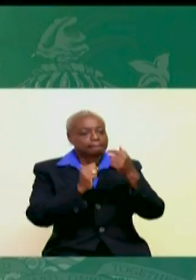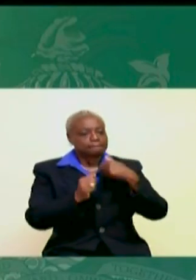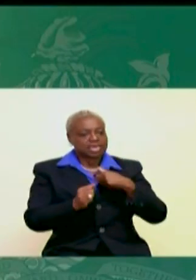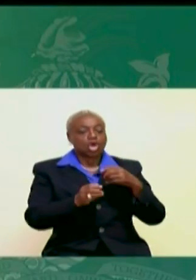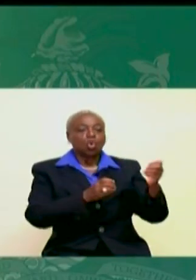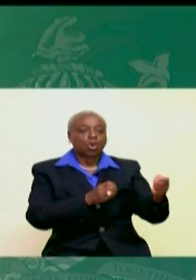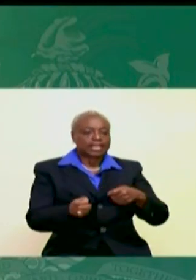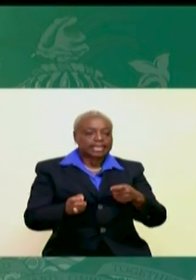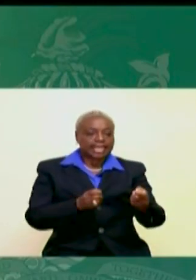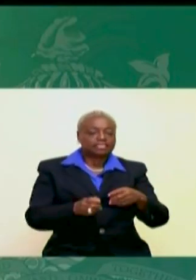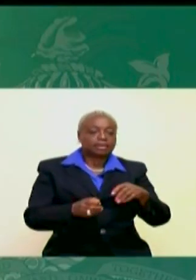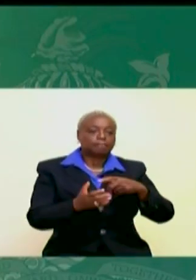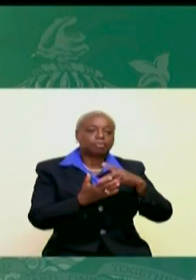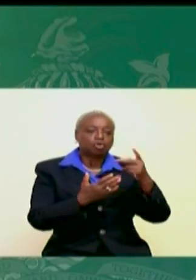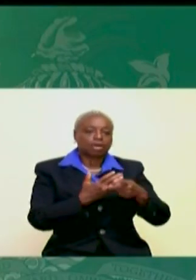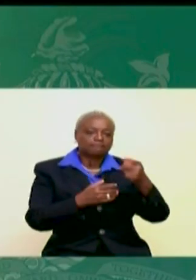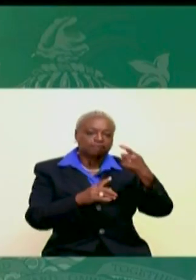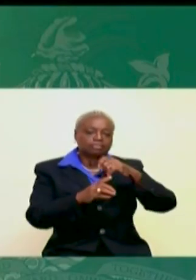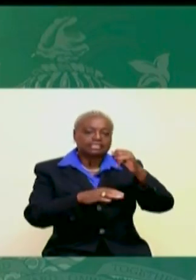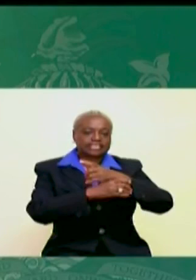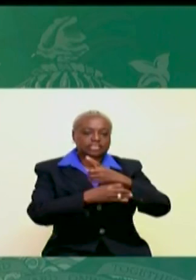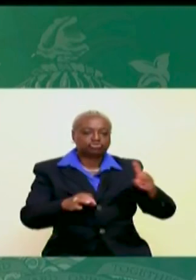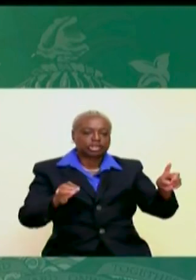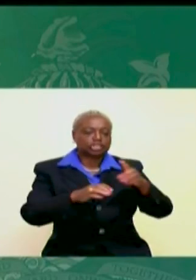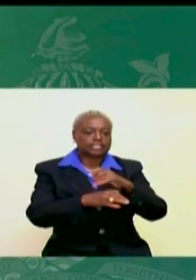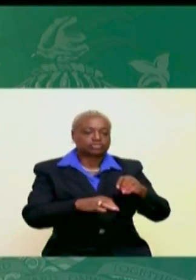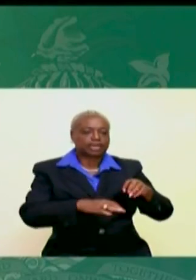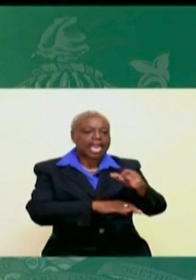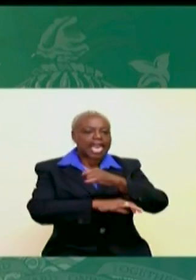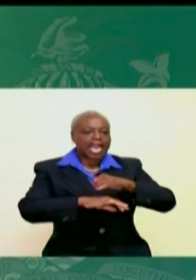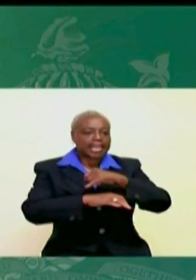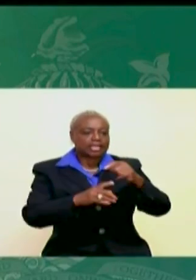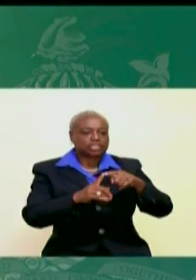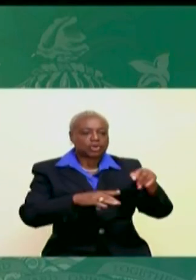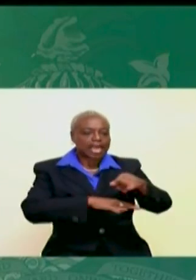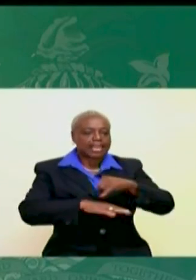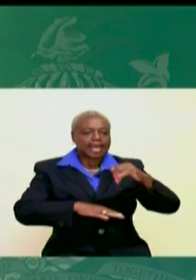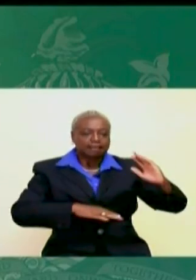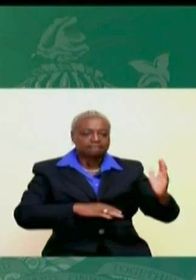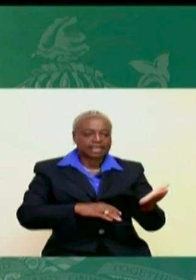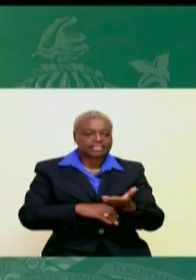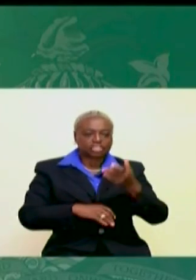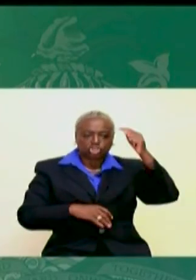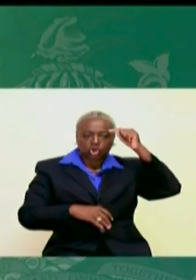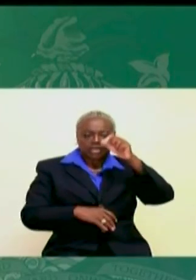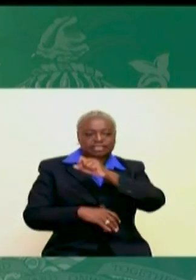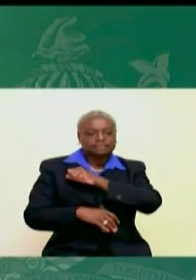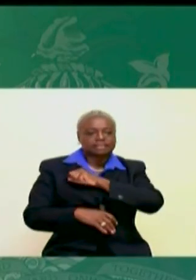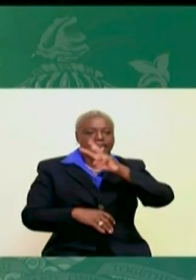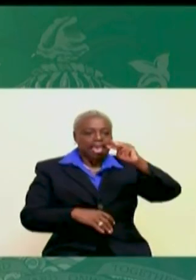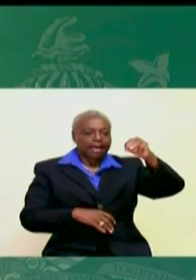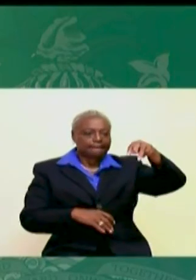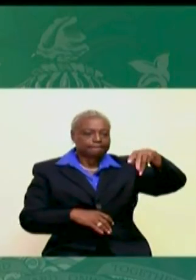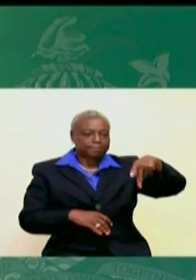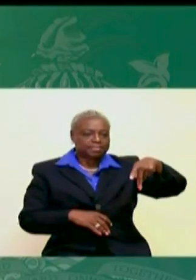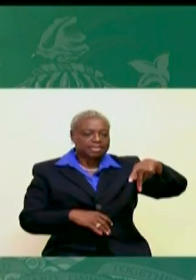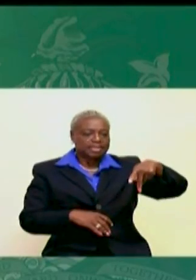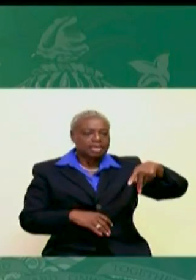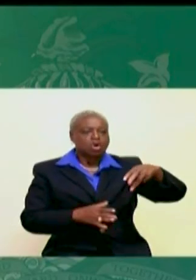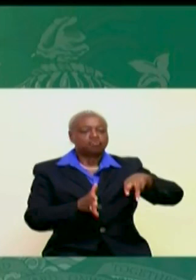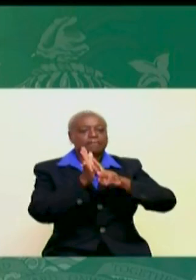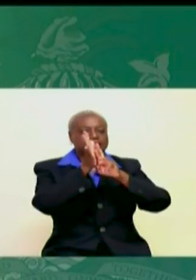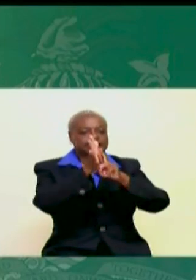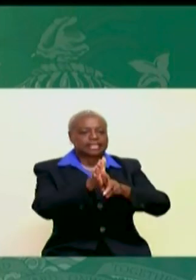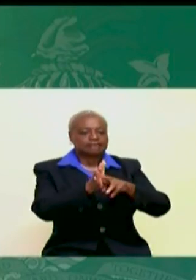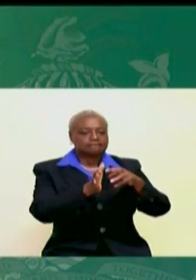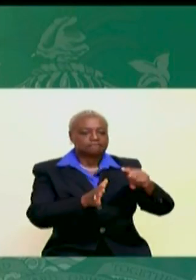to district and island to island. I've invited George A. Smith, MP, the representative for Rowville, to become my